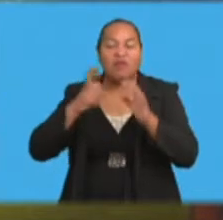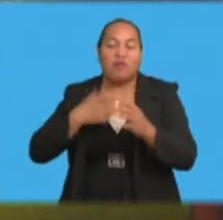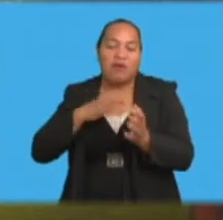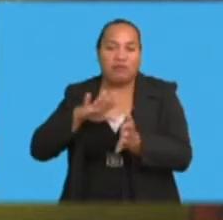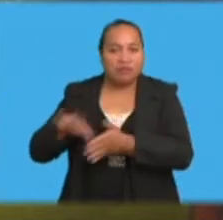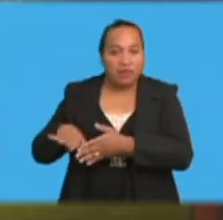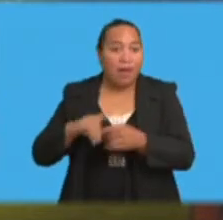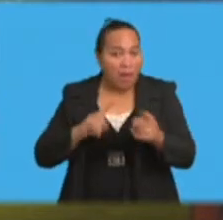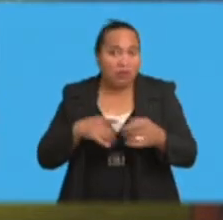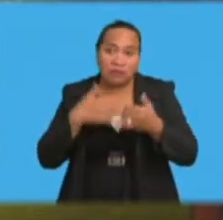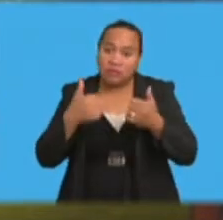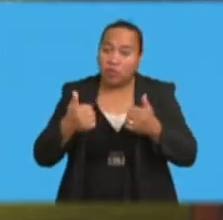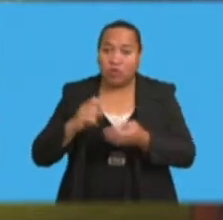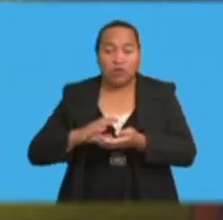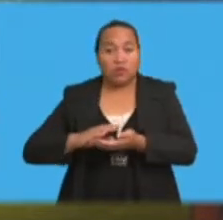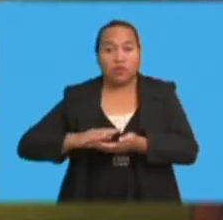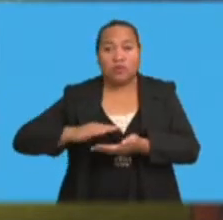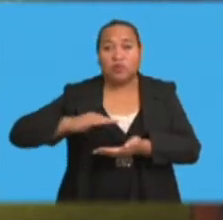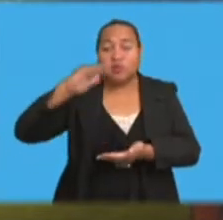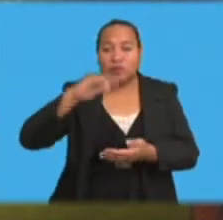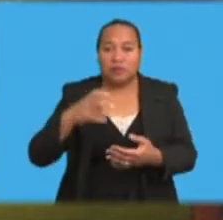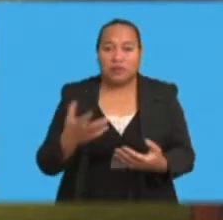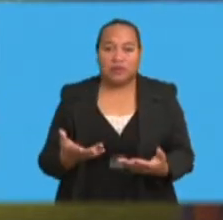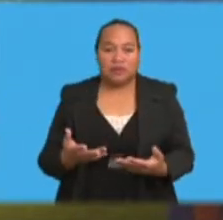Speaker, and this has been validated